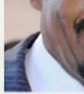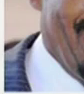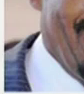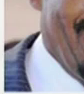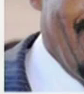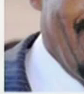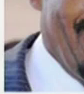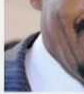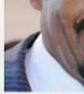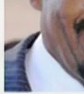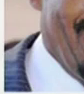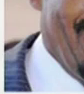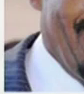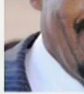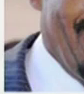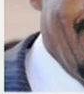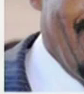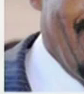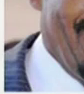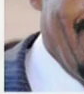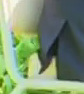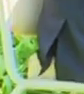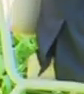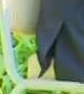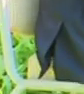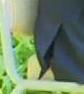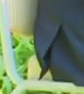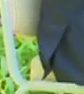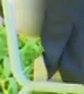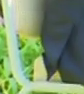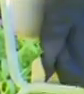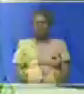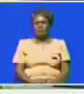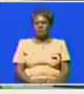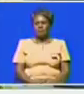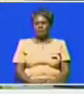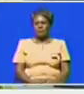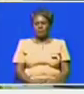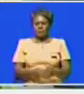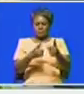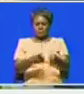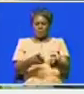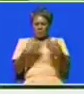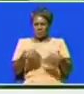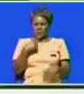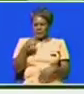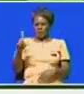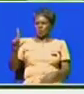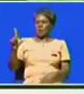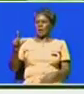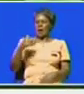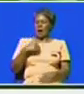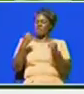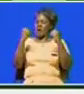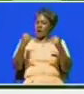for former National Assembly Deputy Speaker Farah Maalim. Yeah. Critics say Lusaka faces a